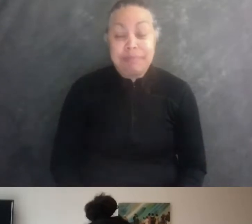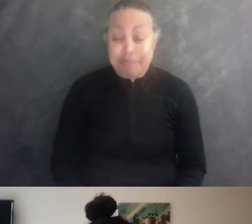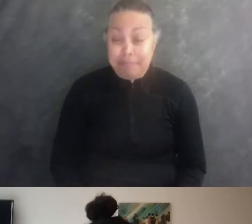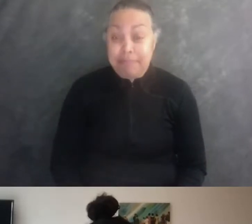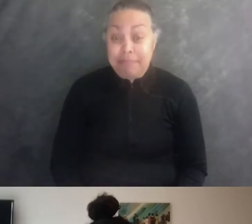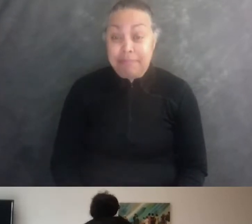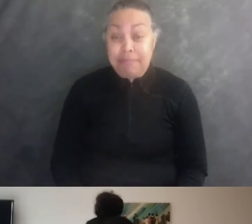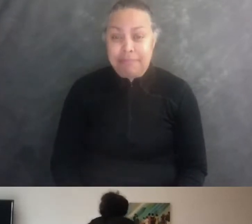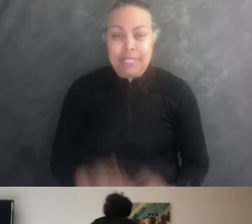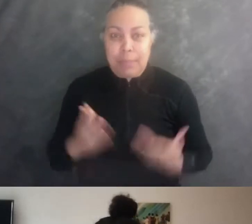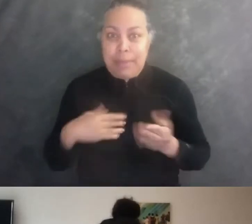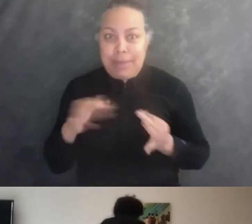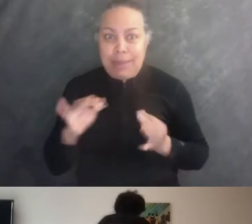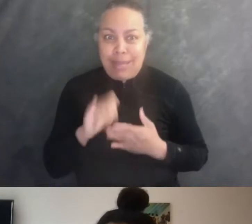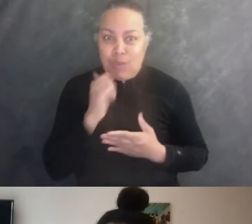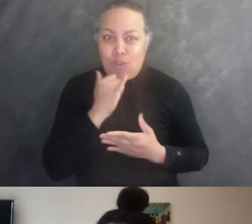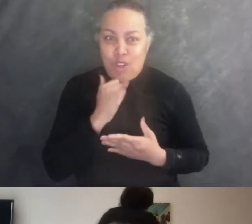If I said it wrong, let me know.